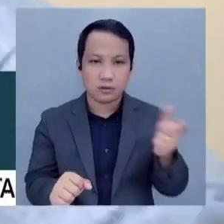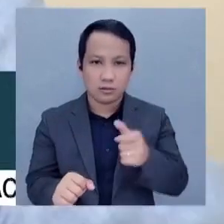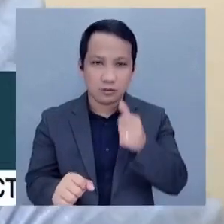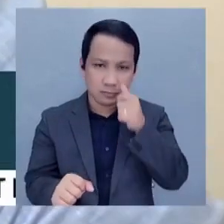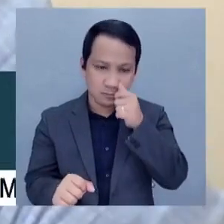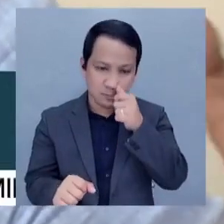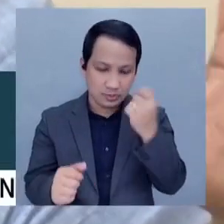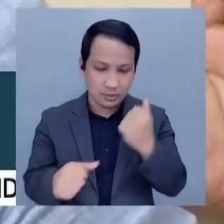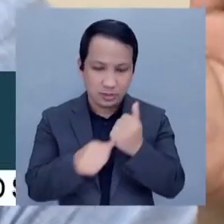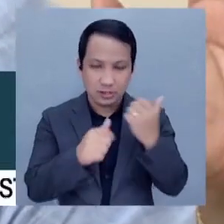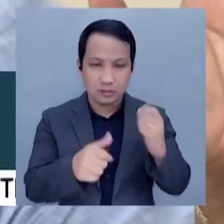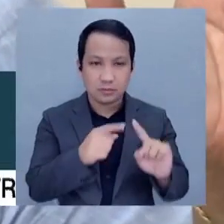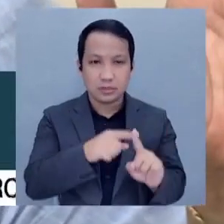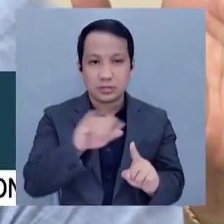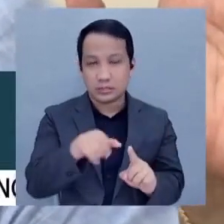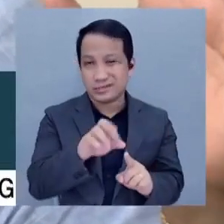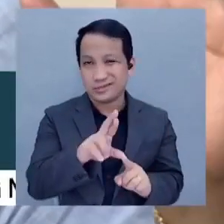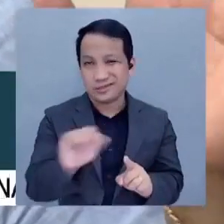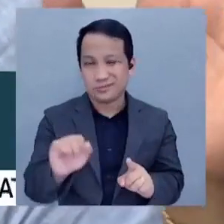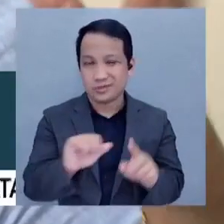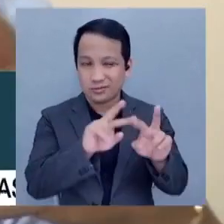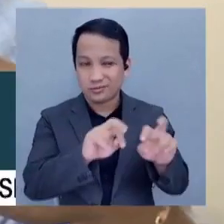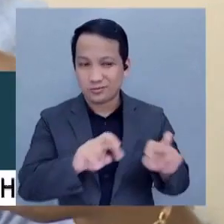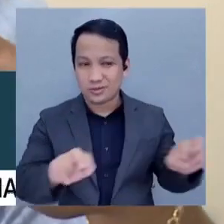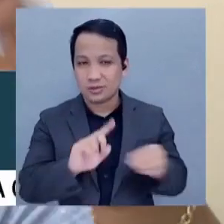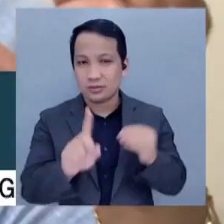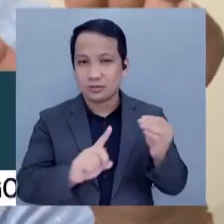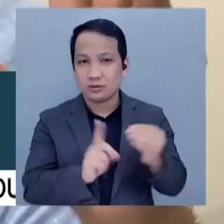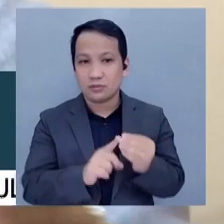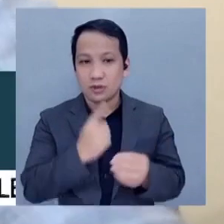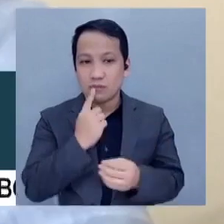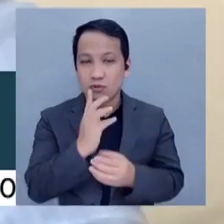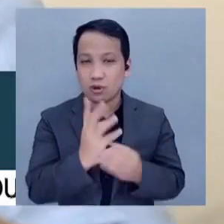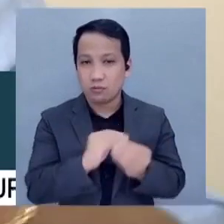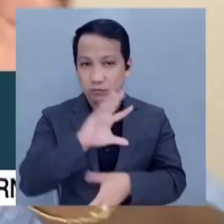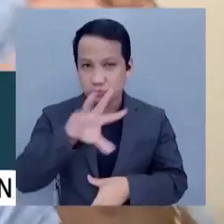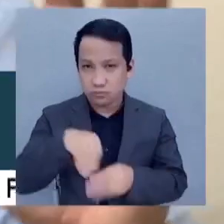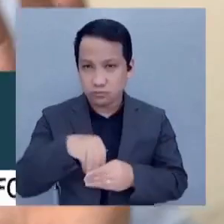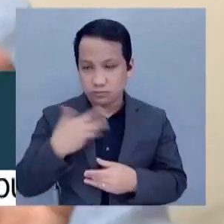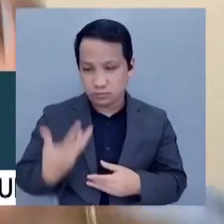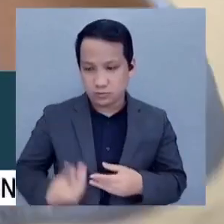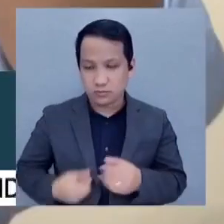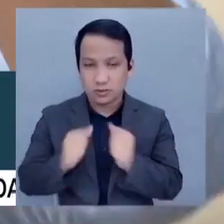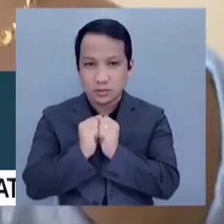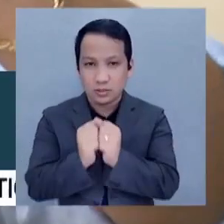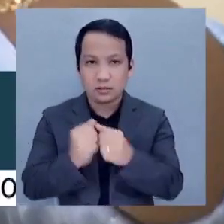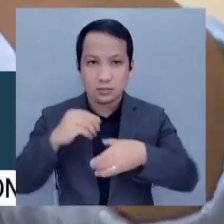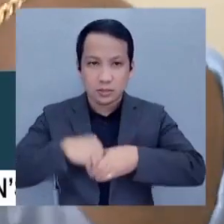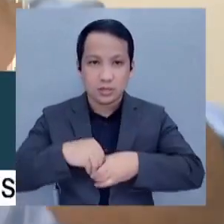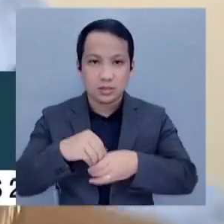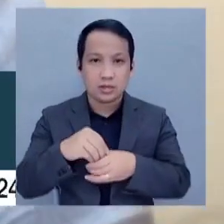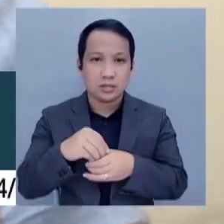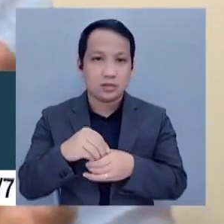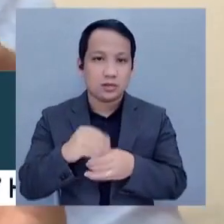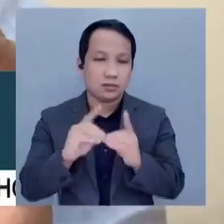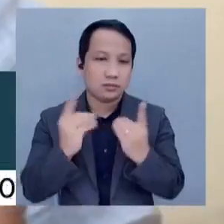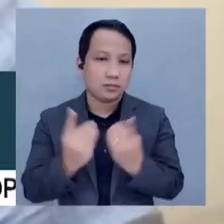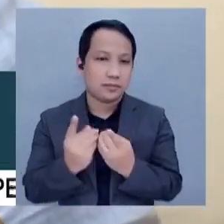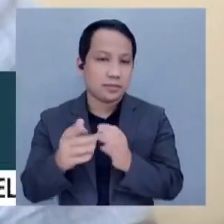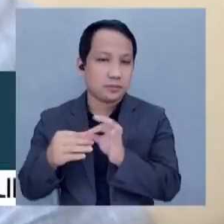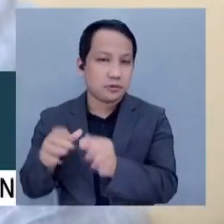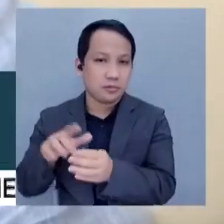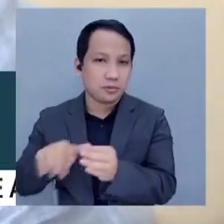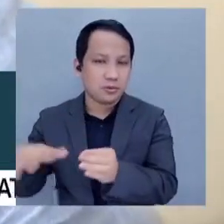Jeffrey Tumbado, investigated for his alleged involvement in corruption at the agency. Despite the allegations, Bautista says